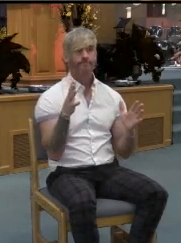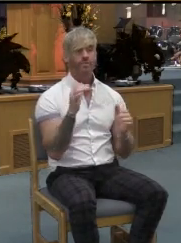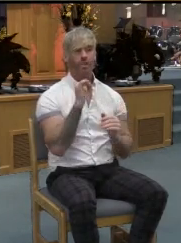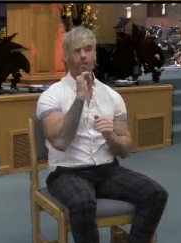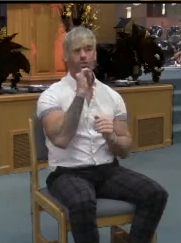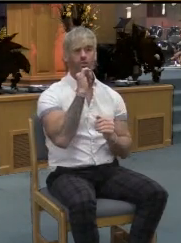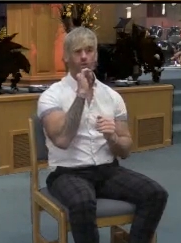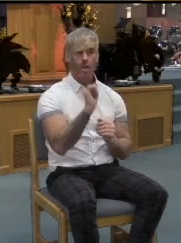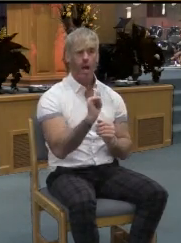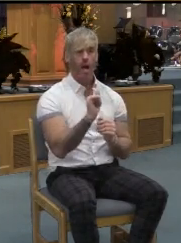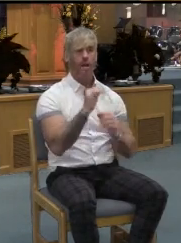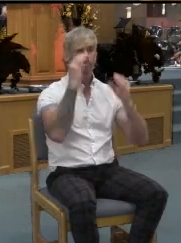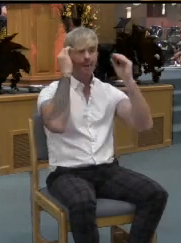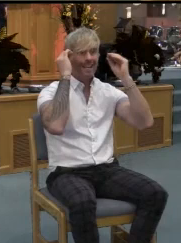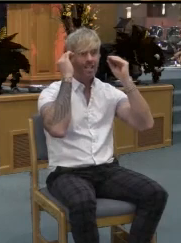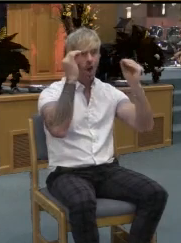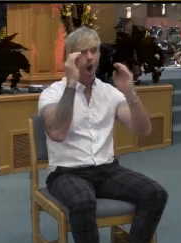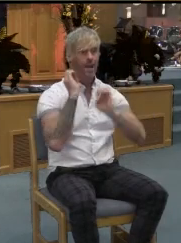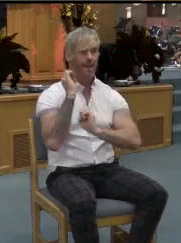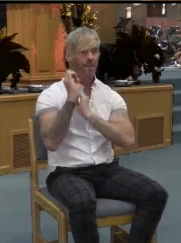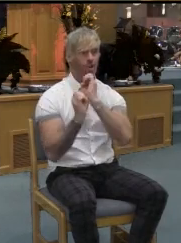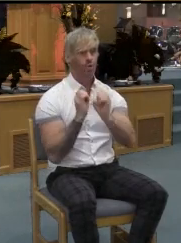taught in high school.